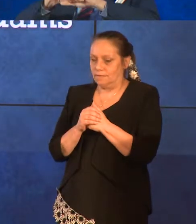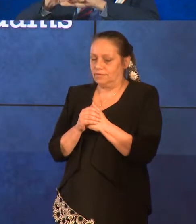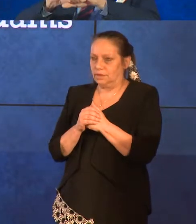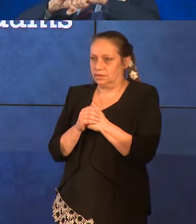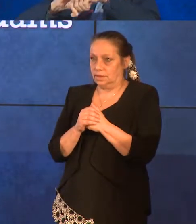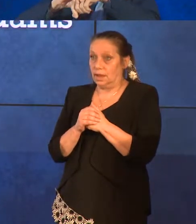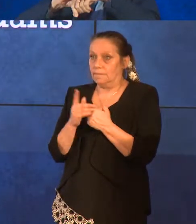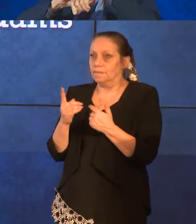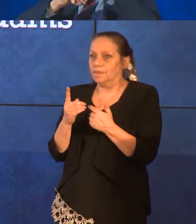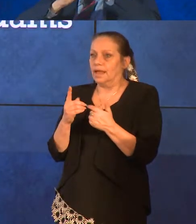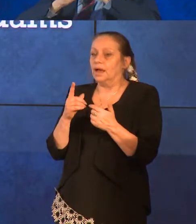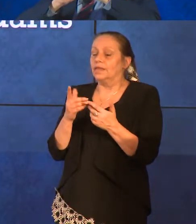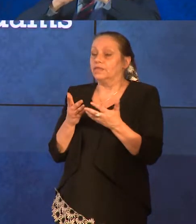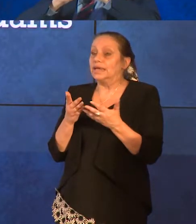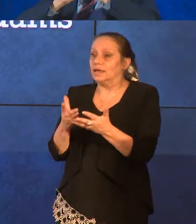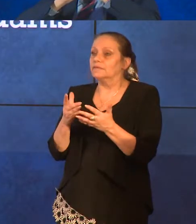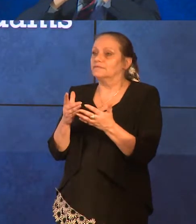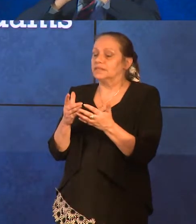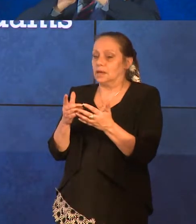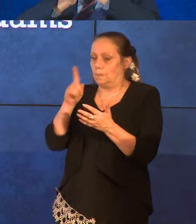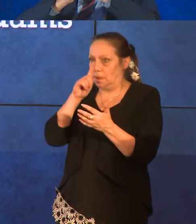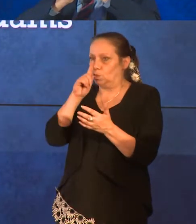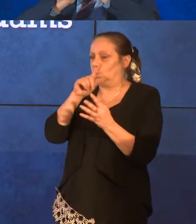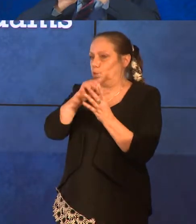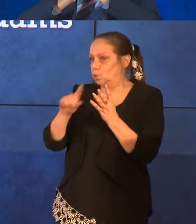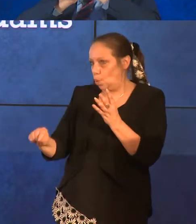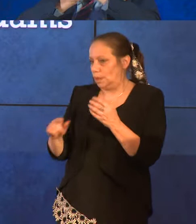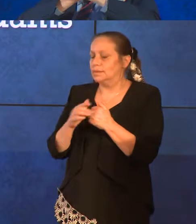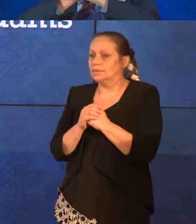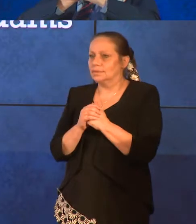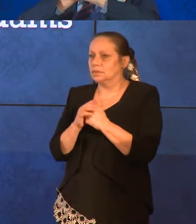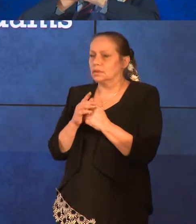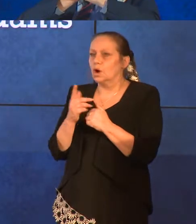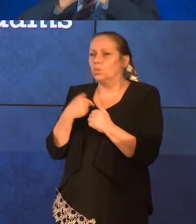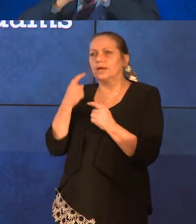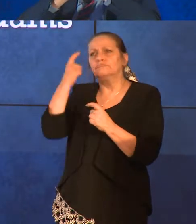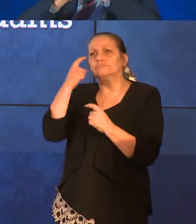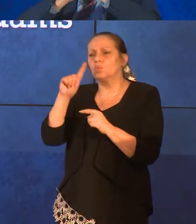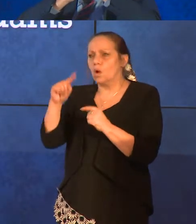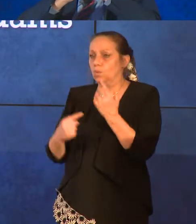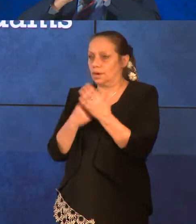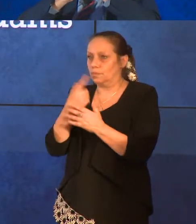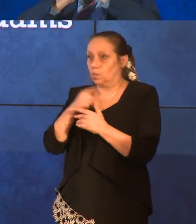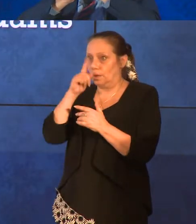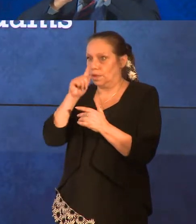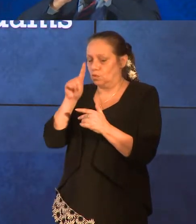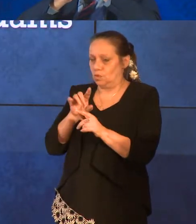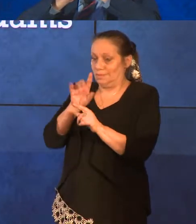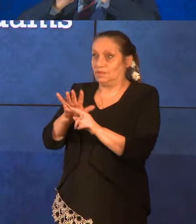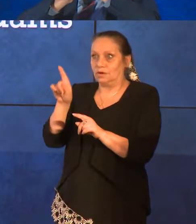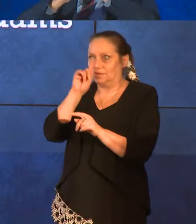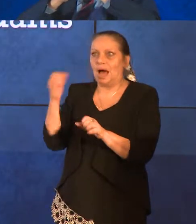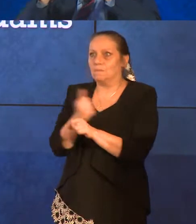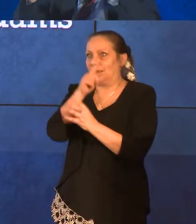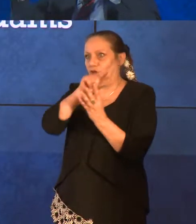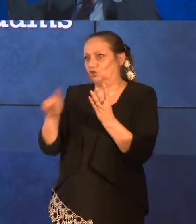appropriately is consumer choice, we had a fear right at the start as to what would happen when people were unable themselves to make